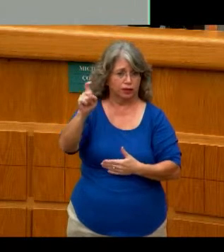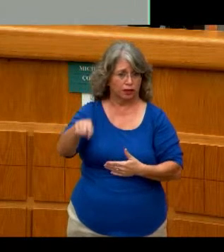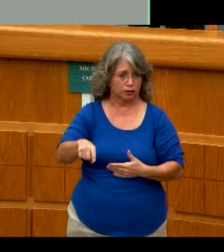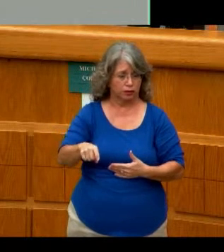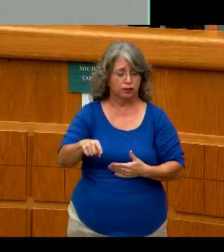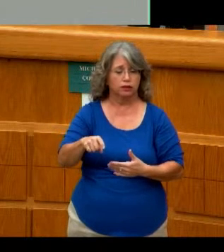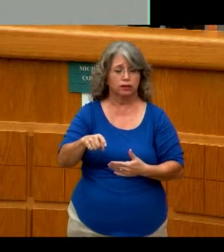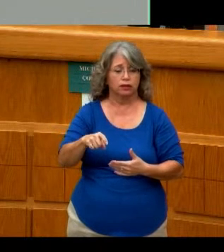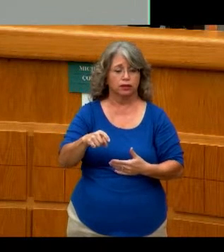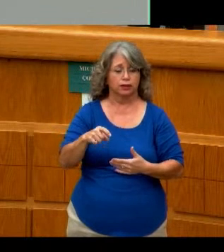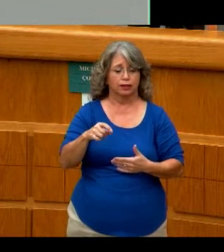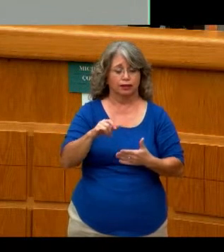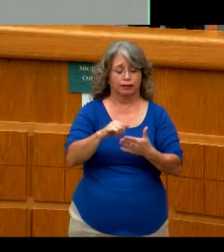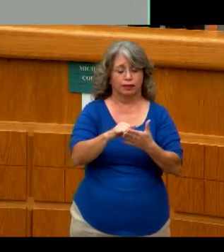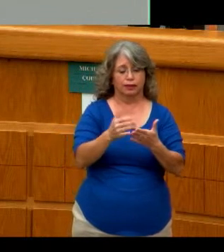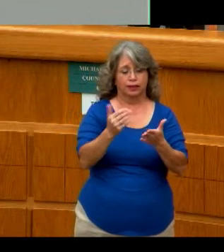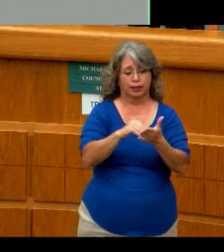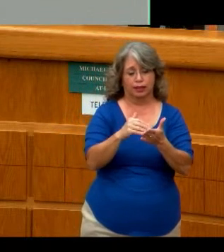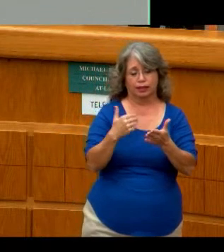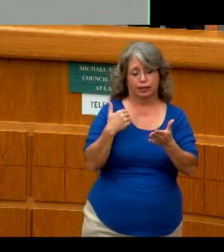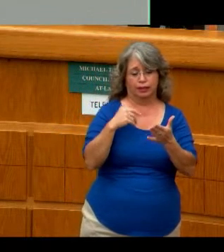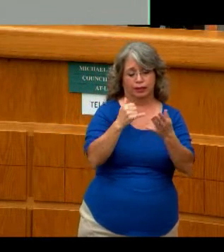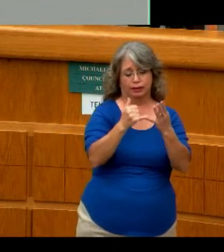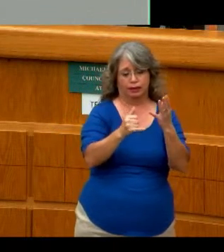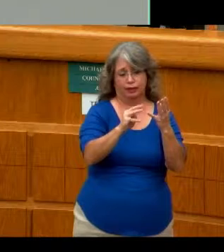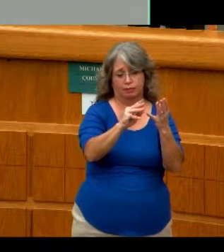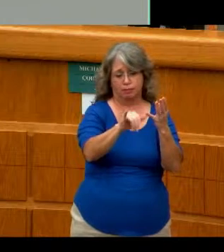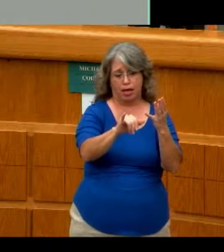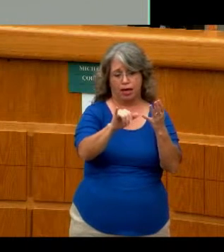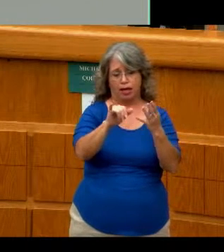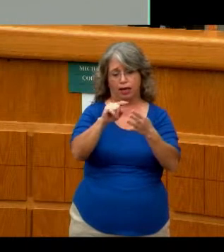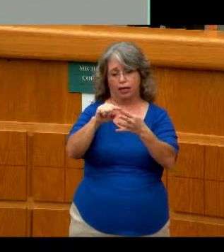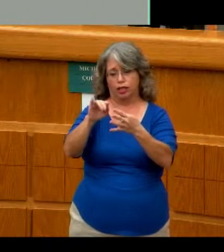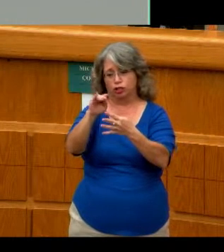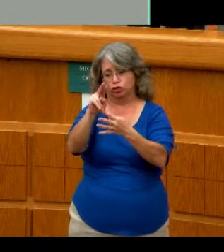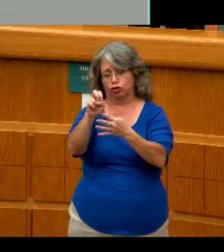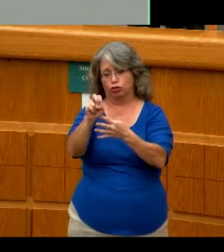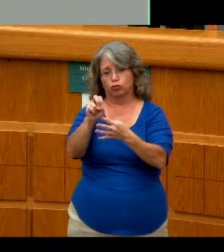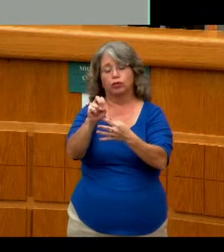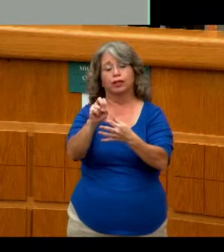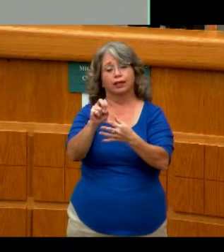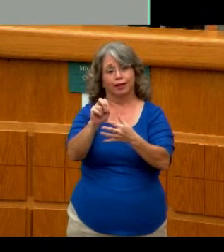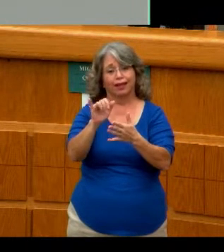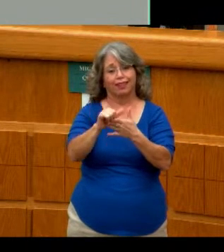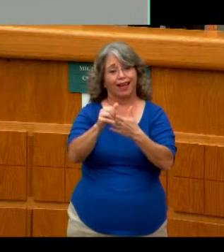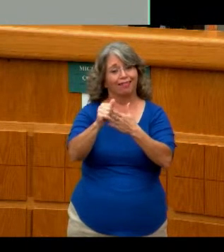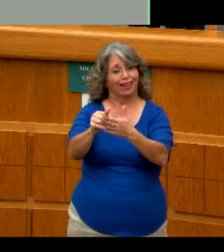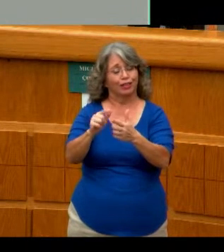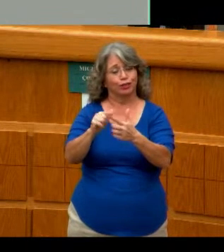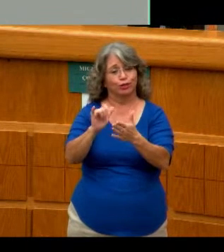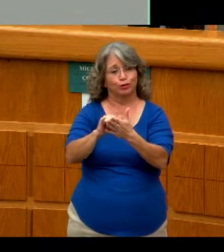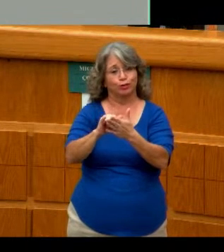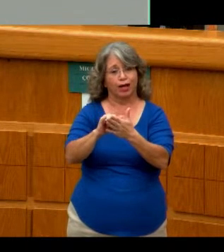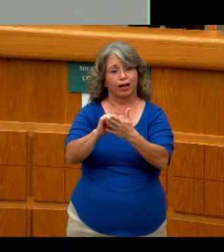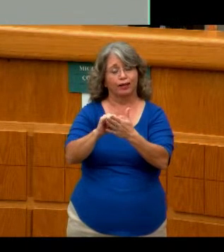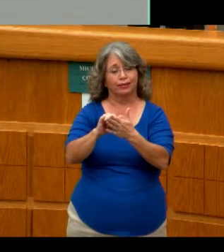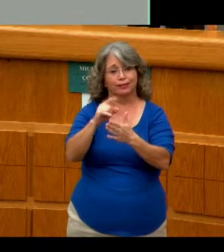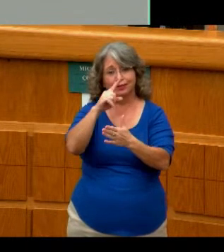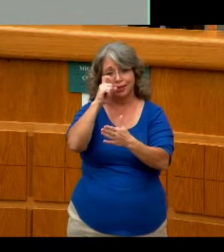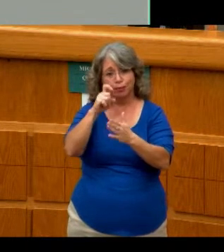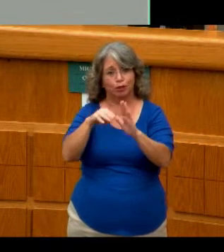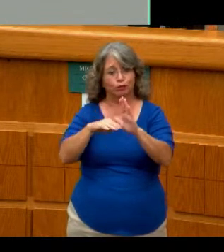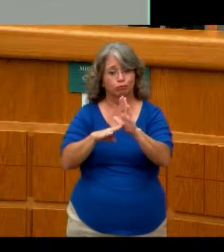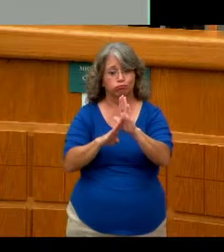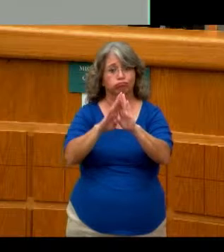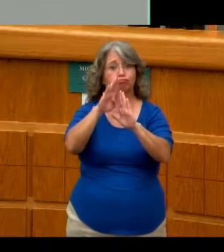Texas that we've had since the pandemic began. We were in this once in late May and early June, and that led to